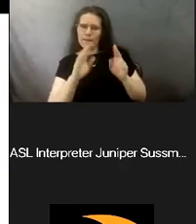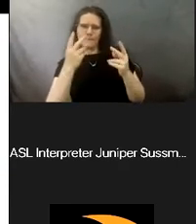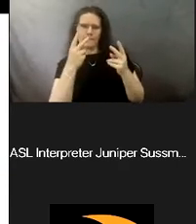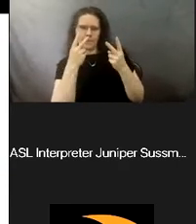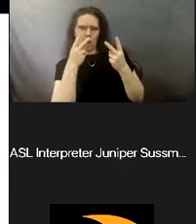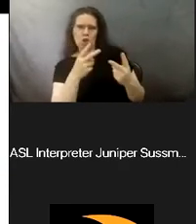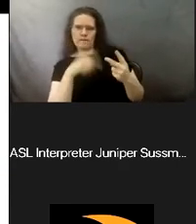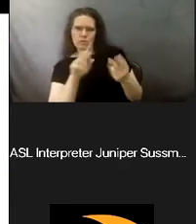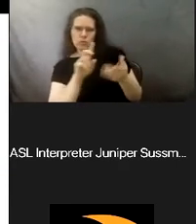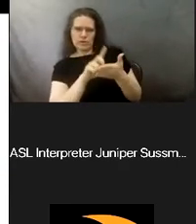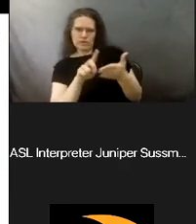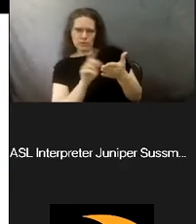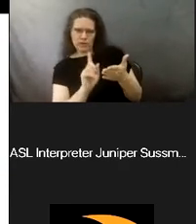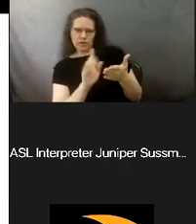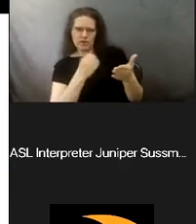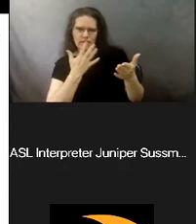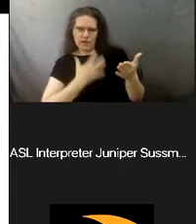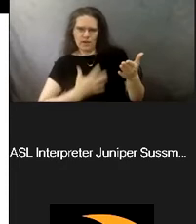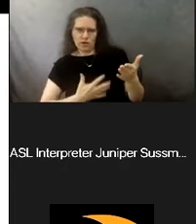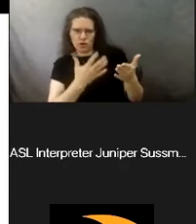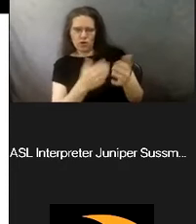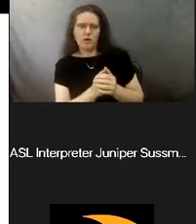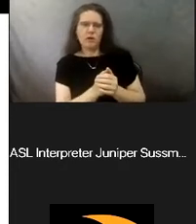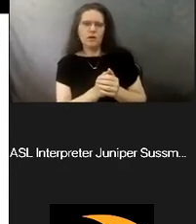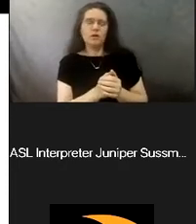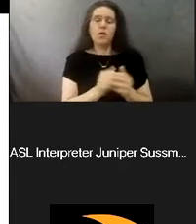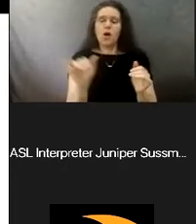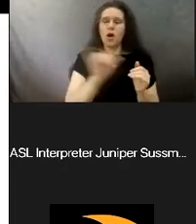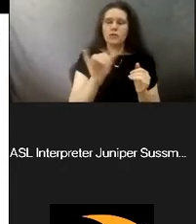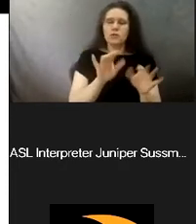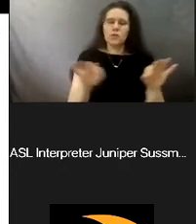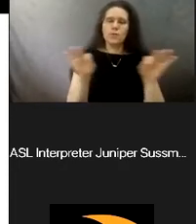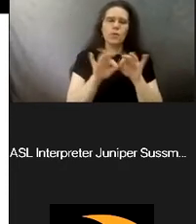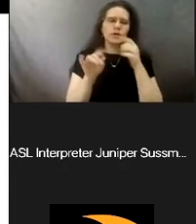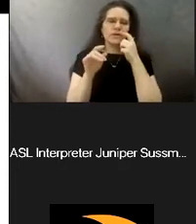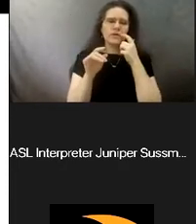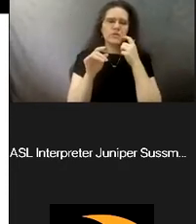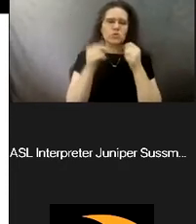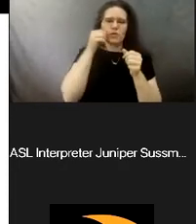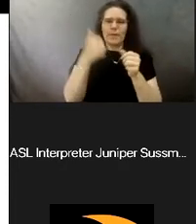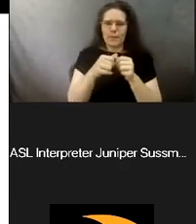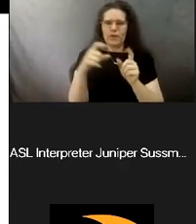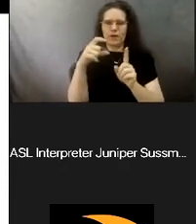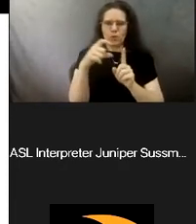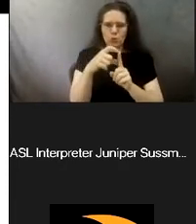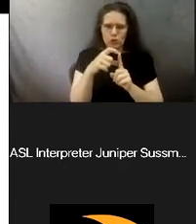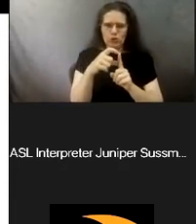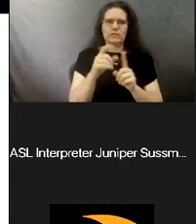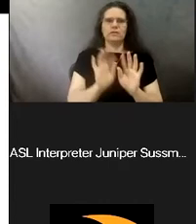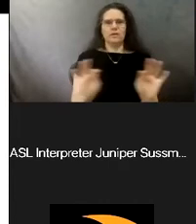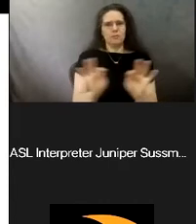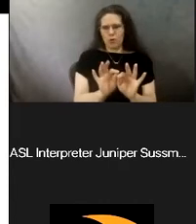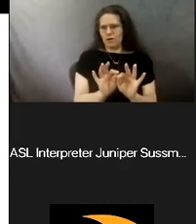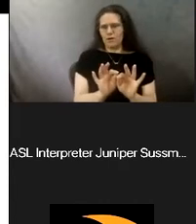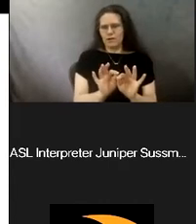other things to really keep in mind too is throughout the conversations, words are so incredibly important, and words really